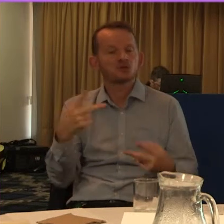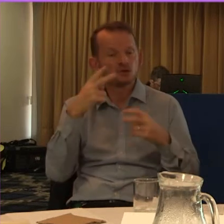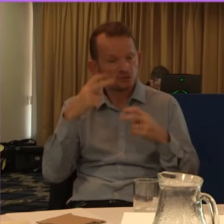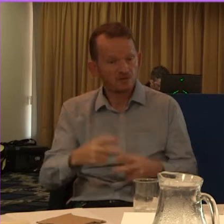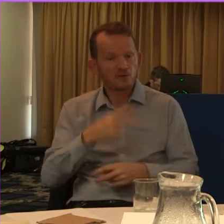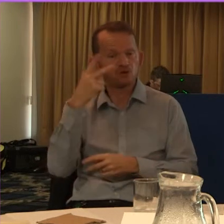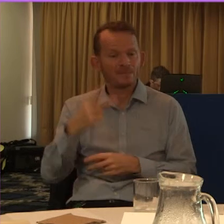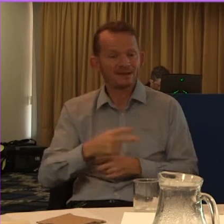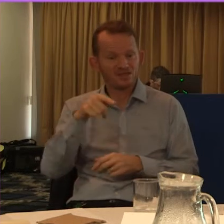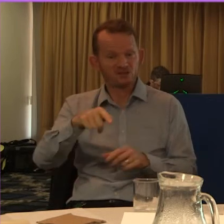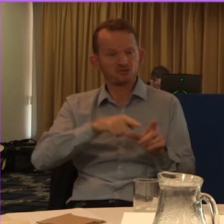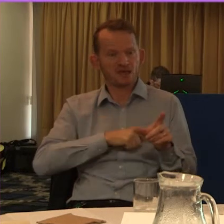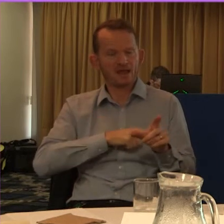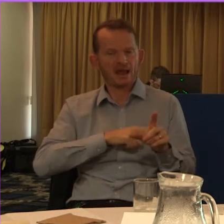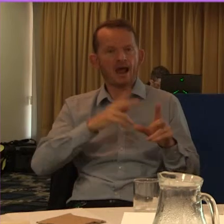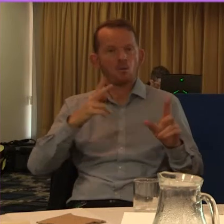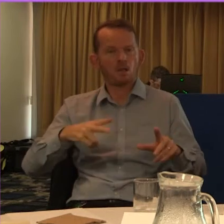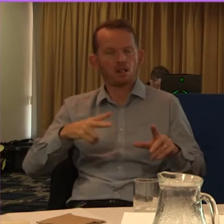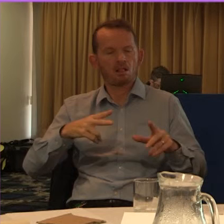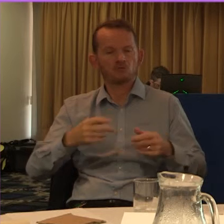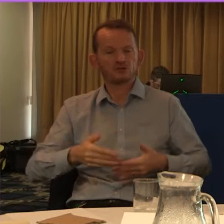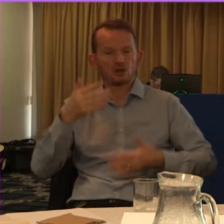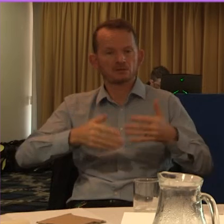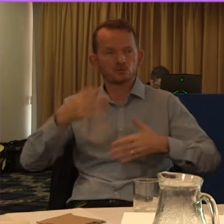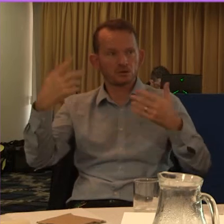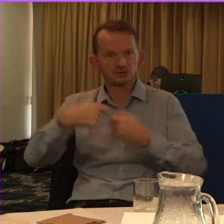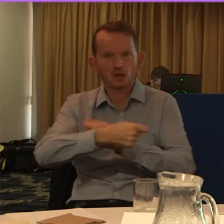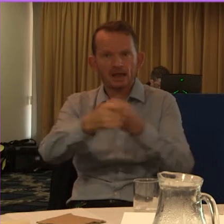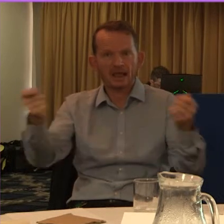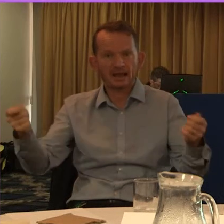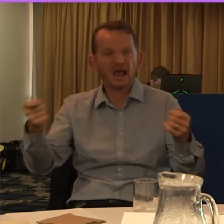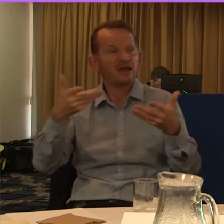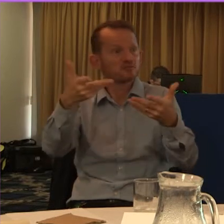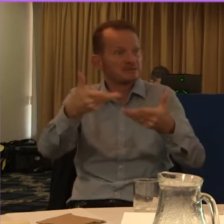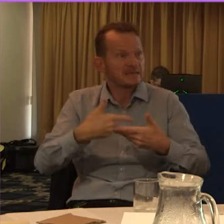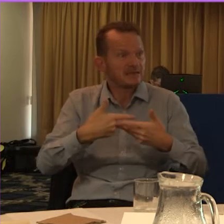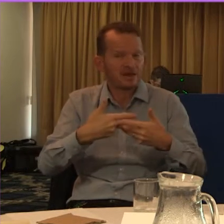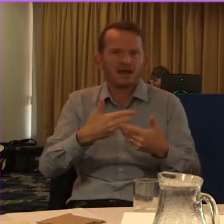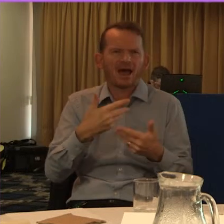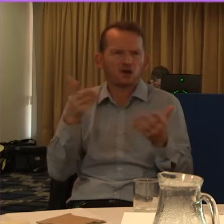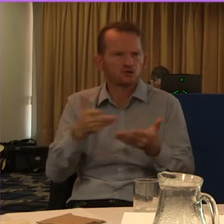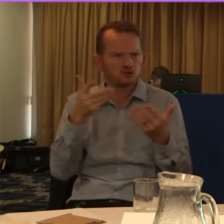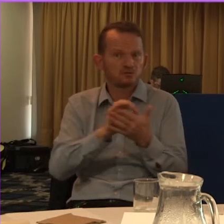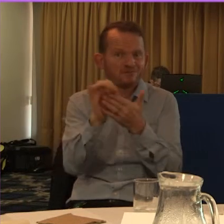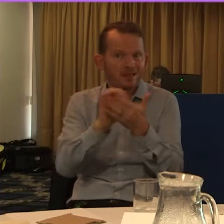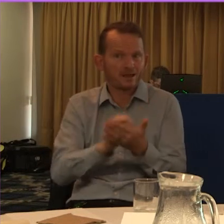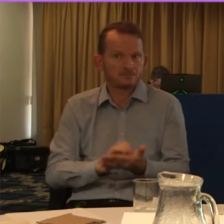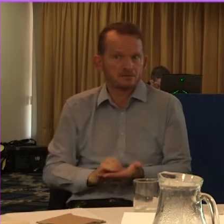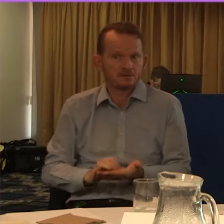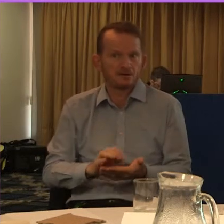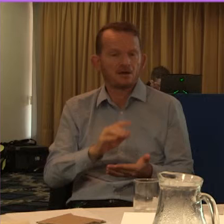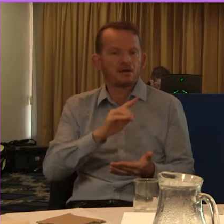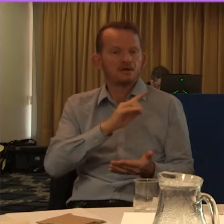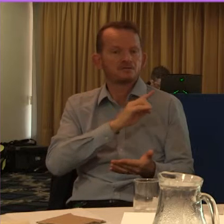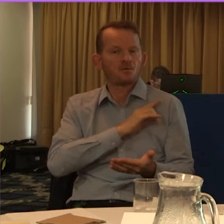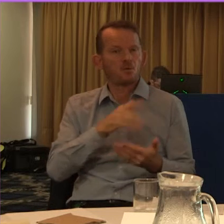survey's been repeated again this year, and we'll be circulating the links. So I'd really encourage you to complete the survey and report your experiences so that